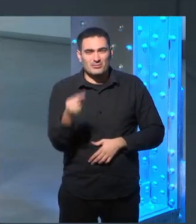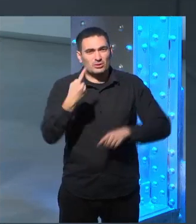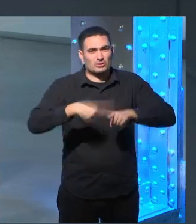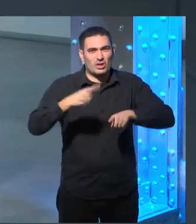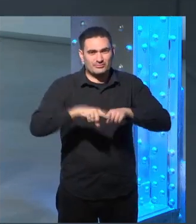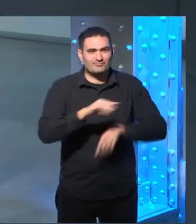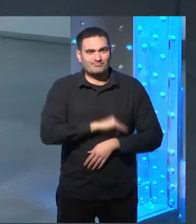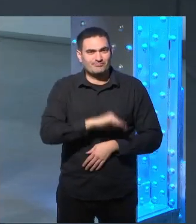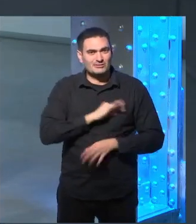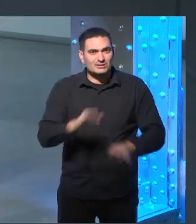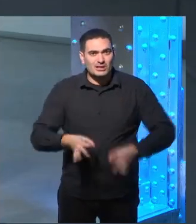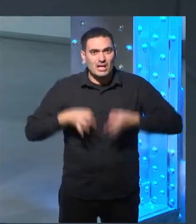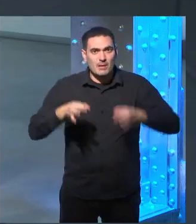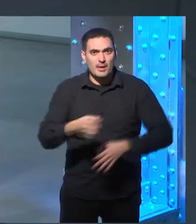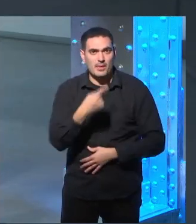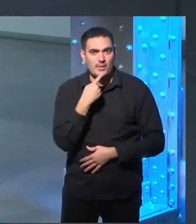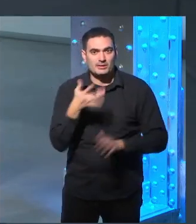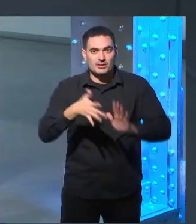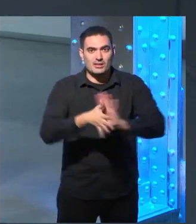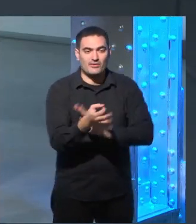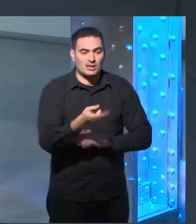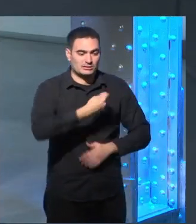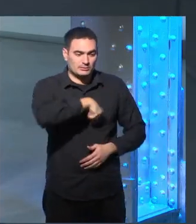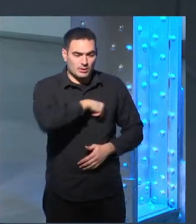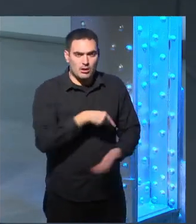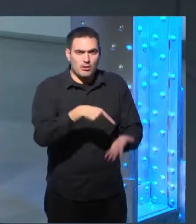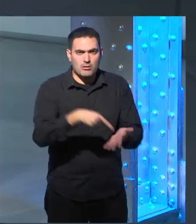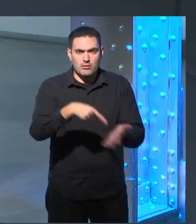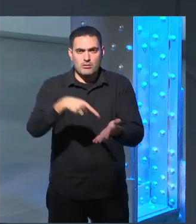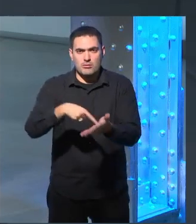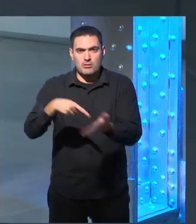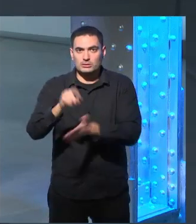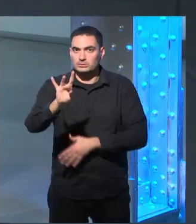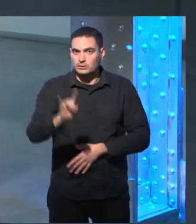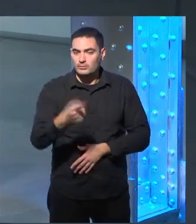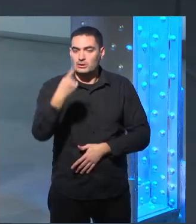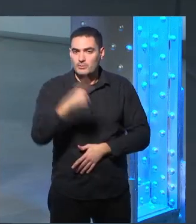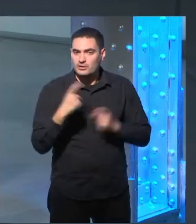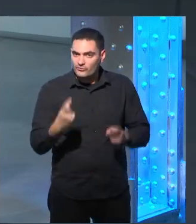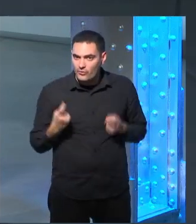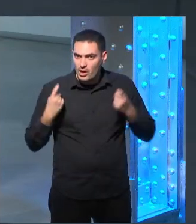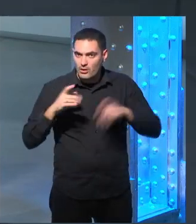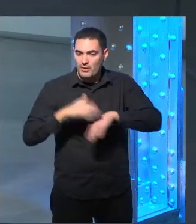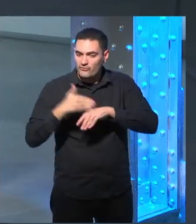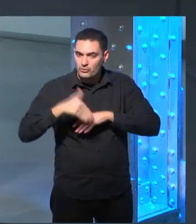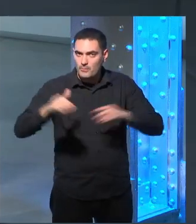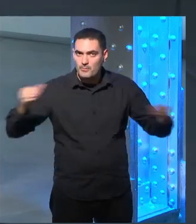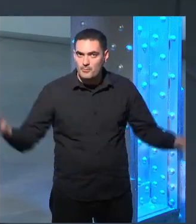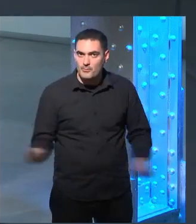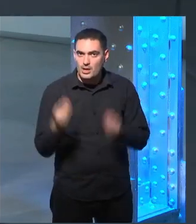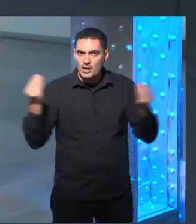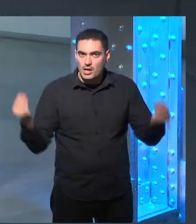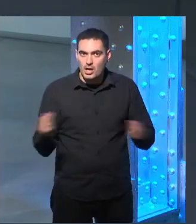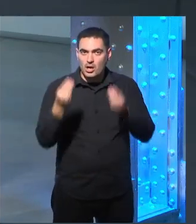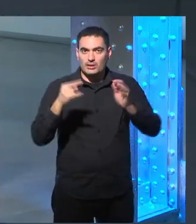of defects, and we always say that means that we are demanding, but I think that we are making a great effort